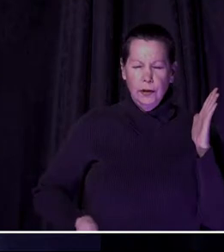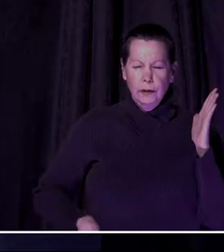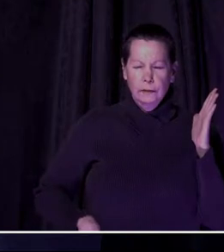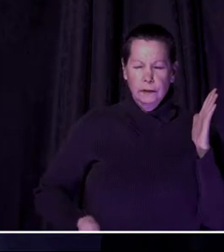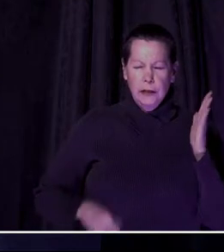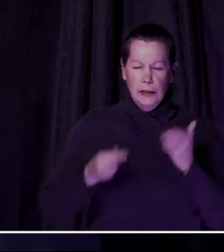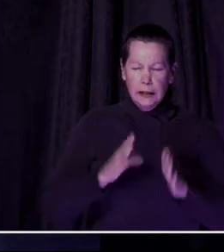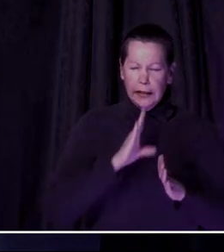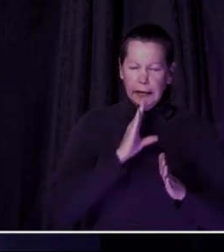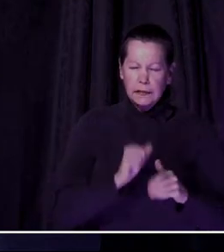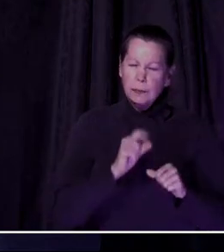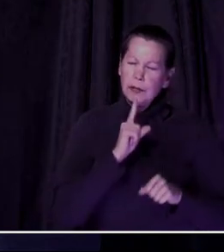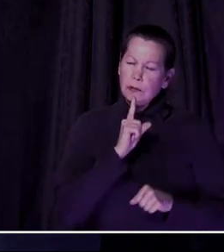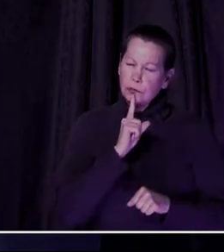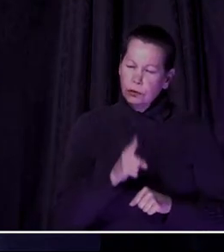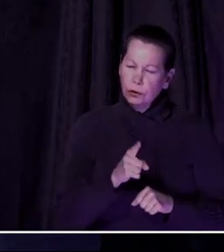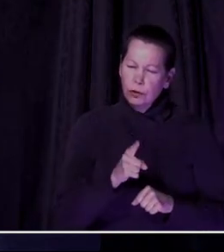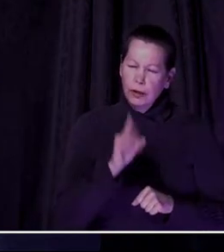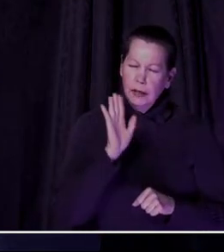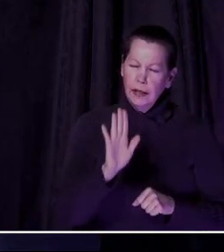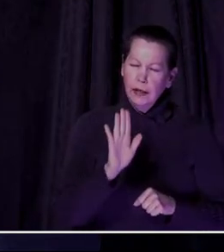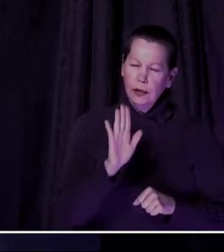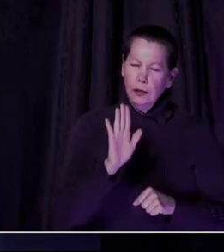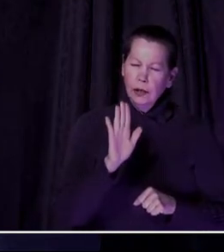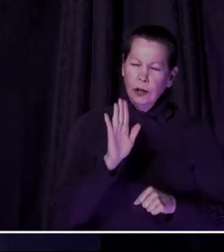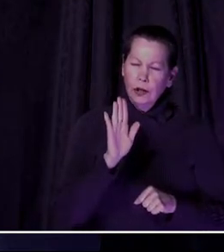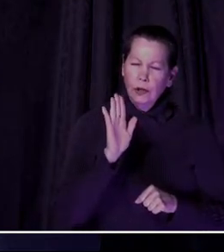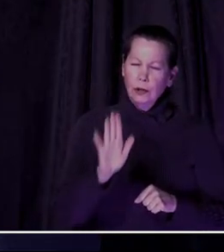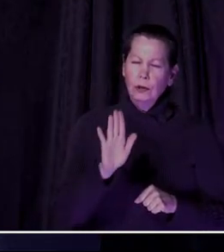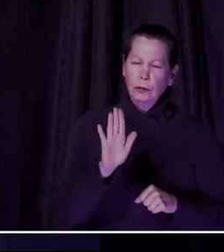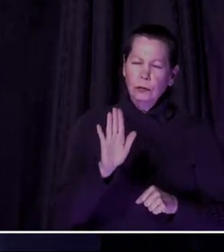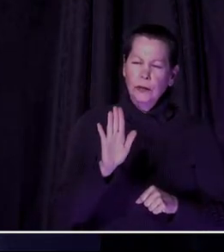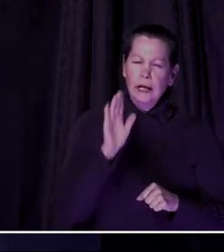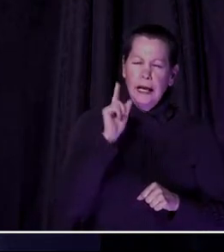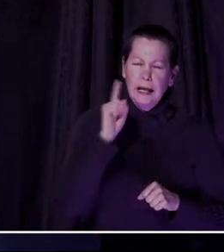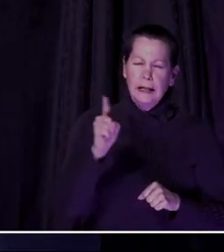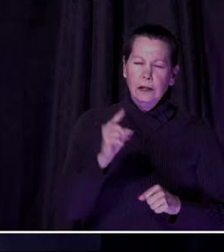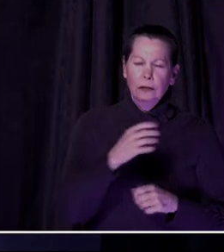let us be rest assured in you. Let us be comforted in you.